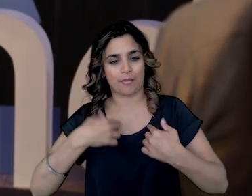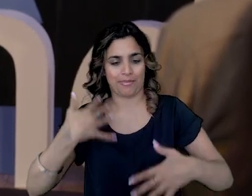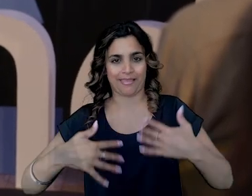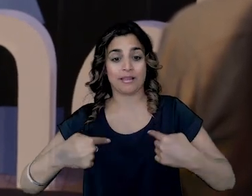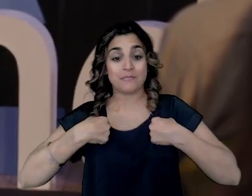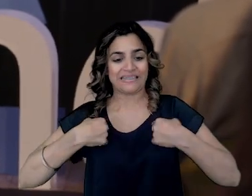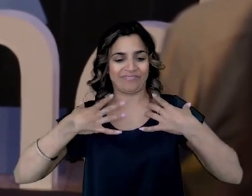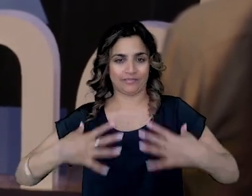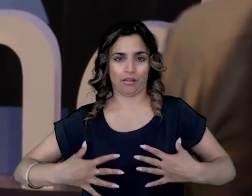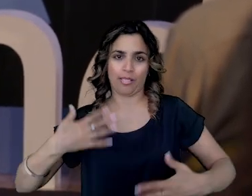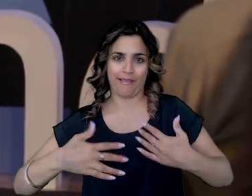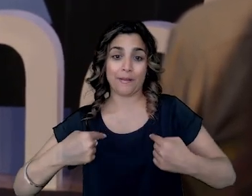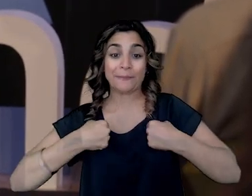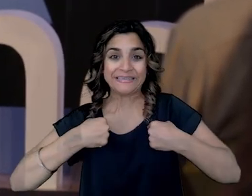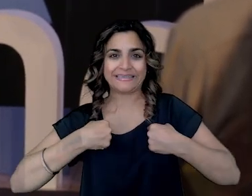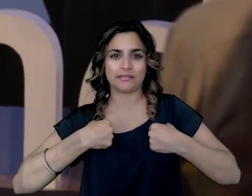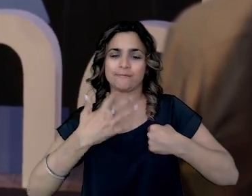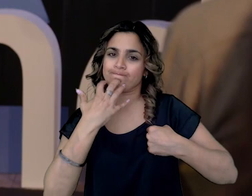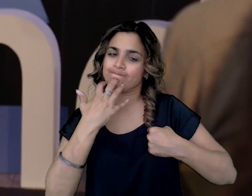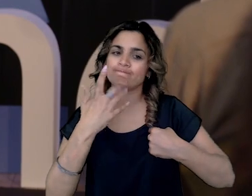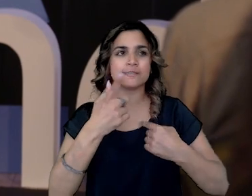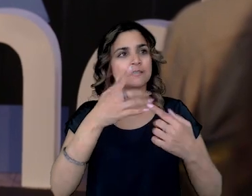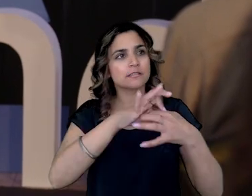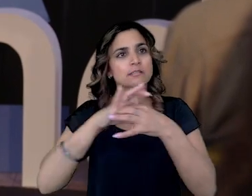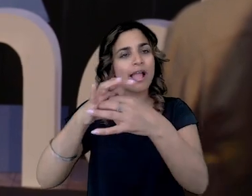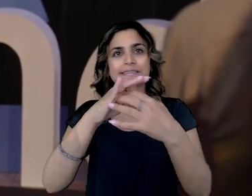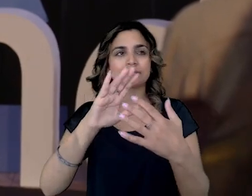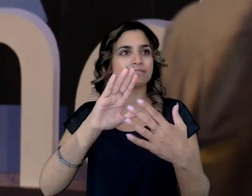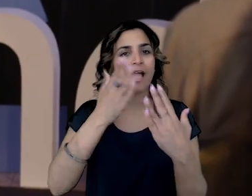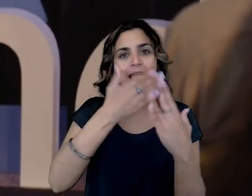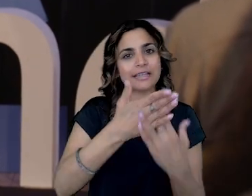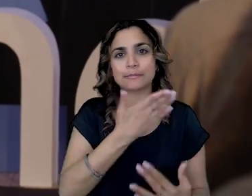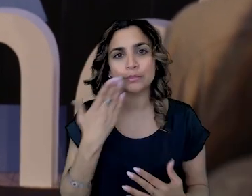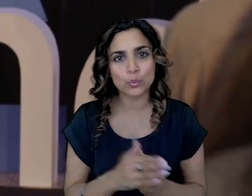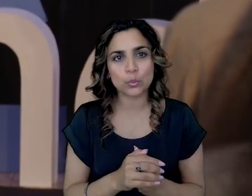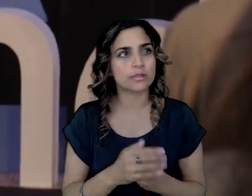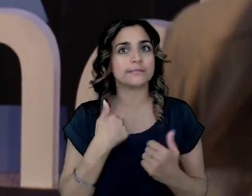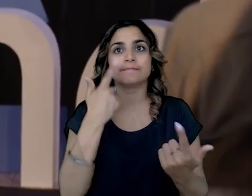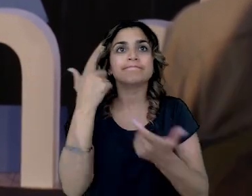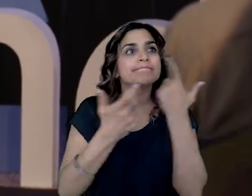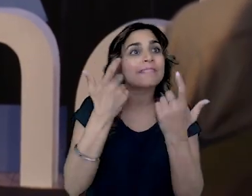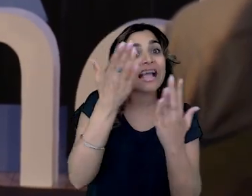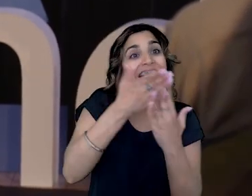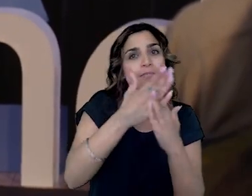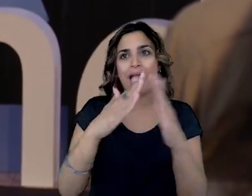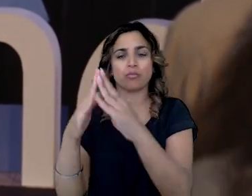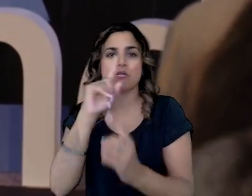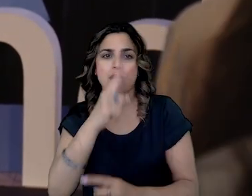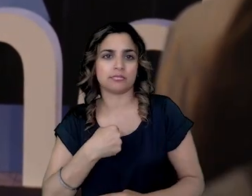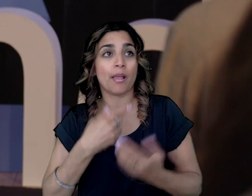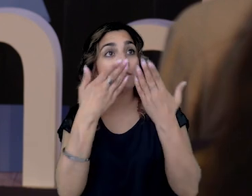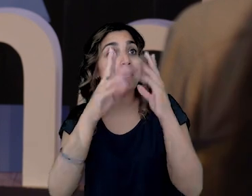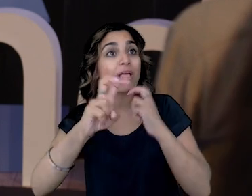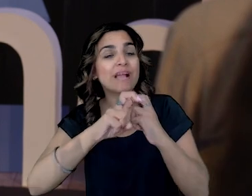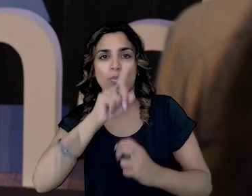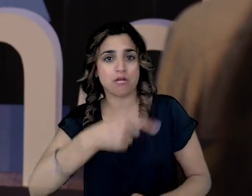from my condition and i live in an inaccessible society to the point where i can't find accessible housing i can't use public